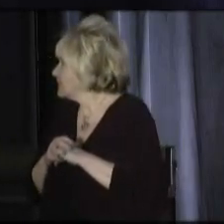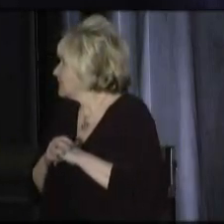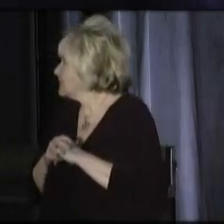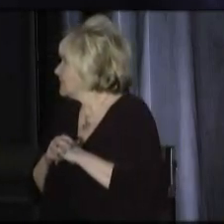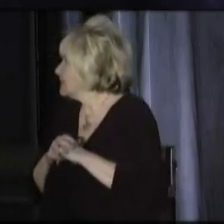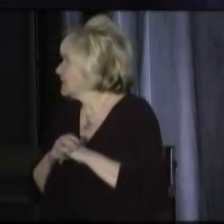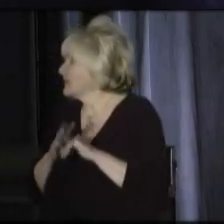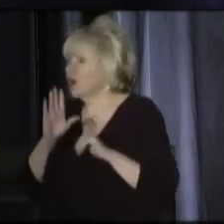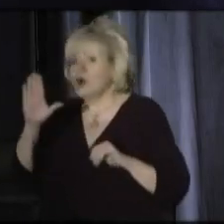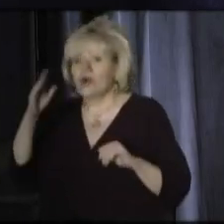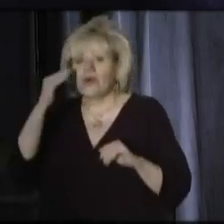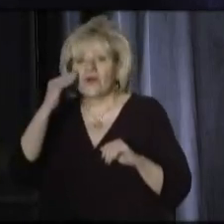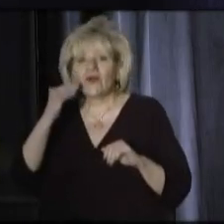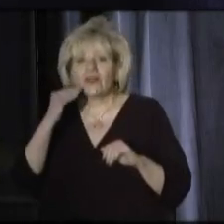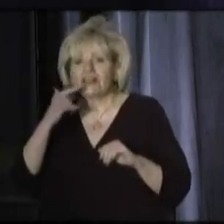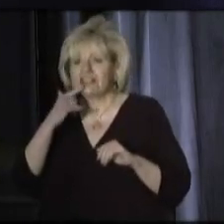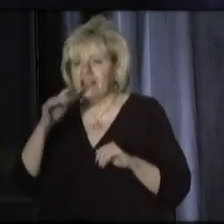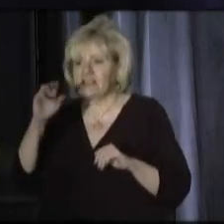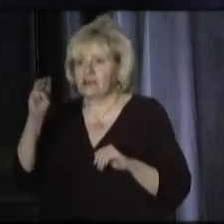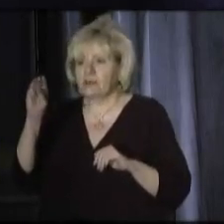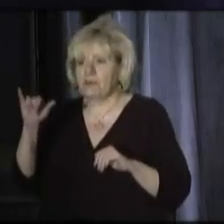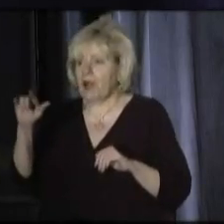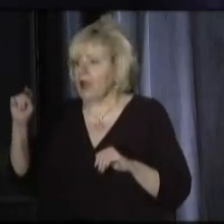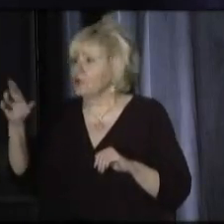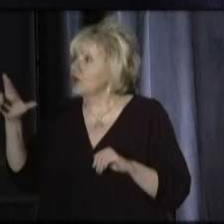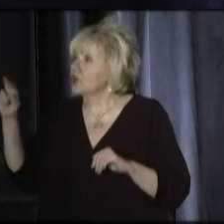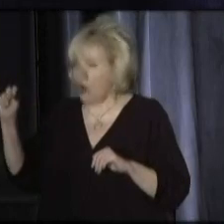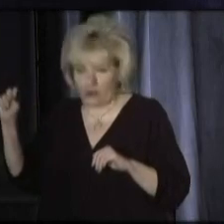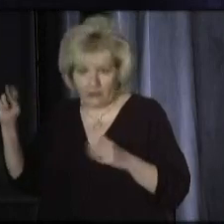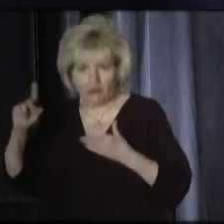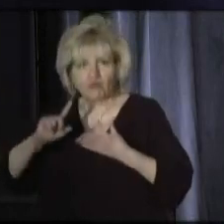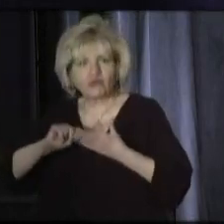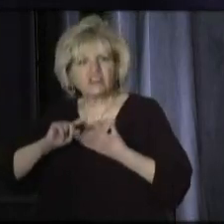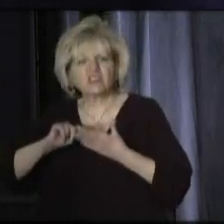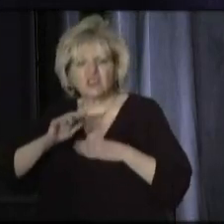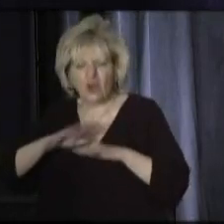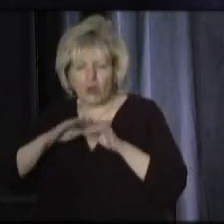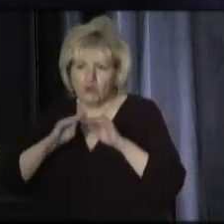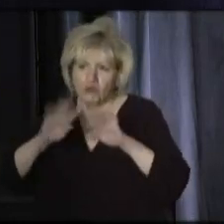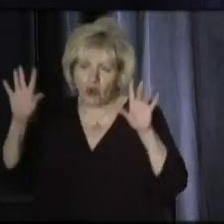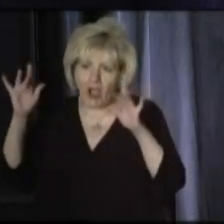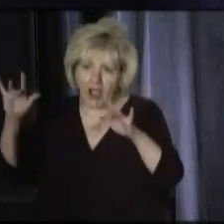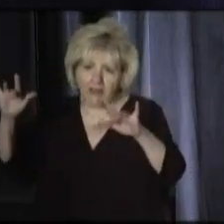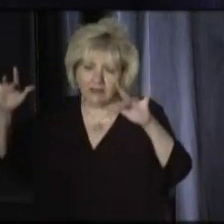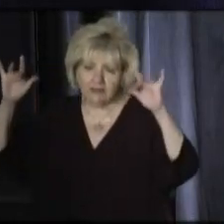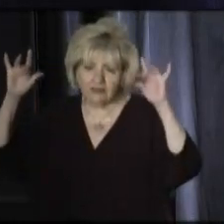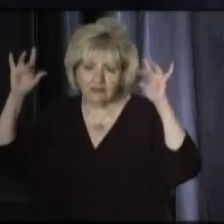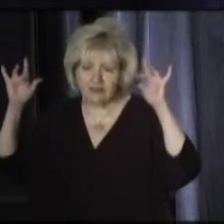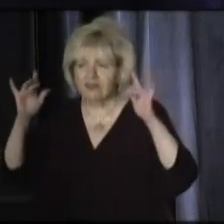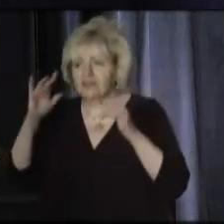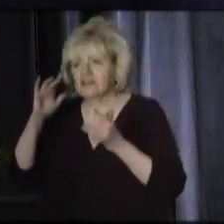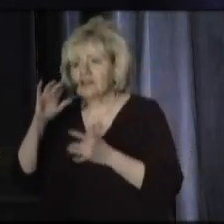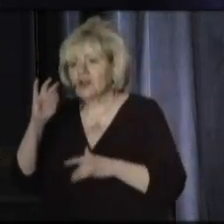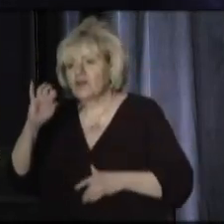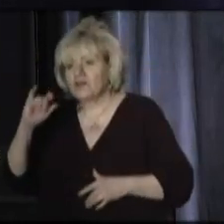of glass that dazzled the cement behind her, and I was proud of what I'd embedded in her step, what she carried without